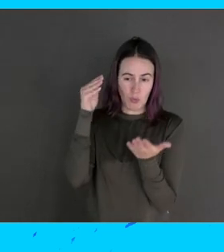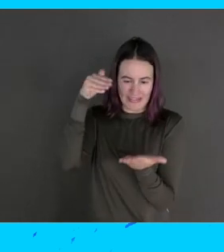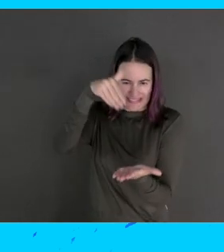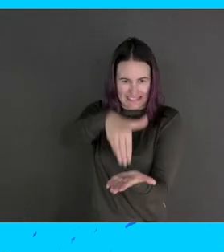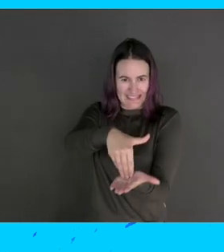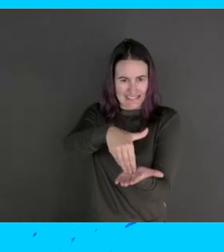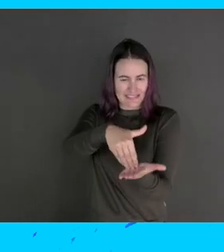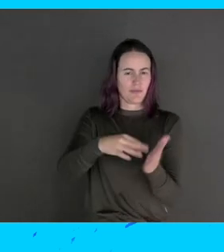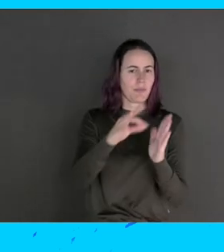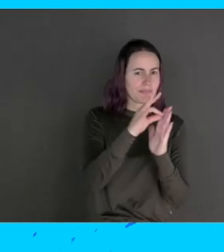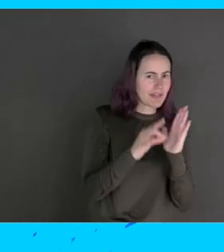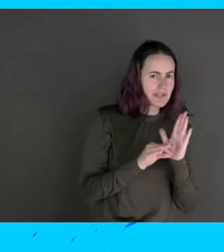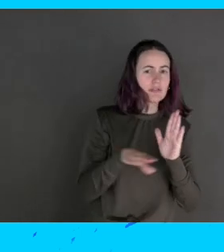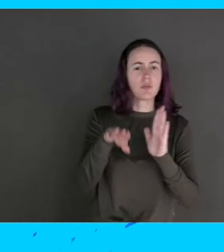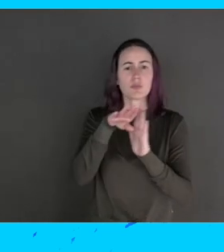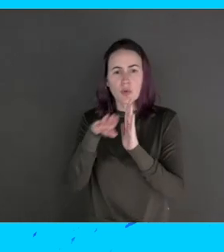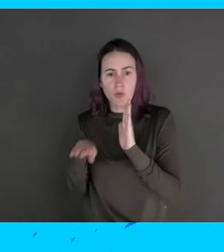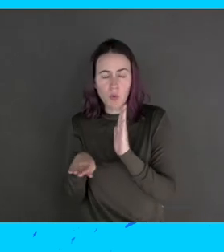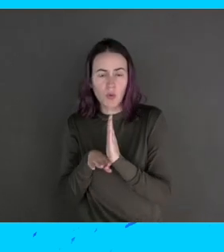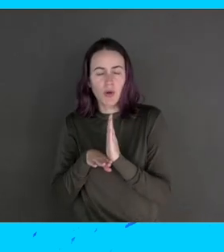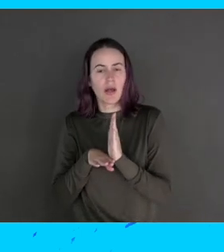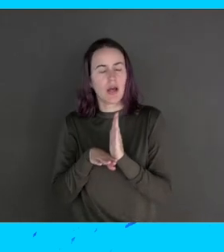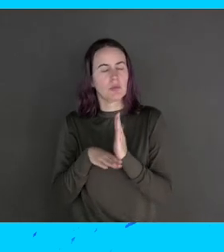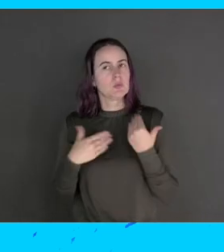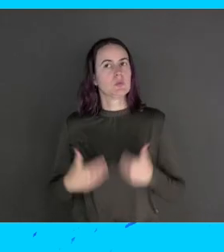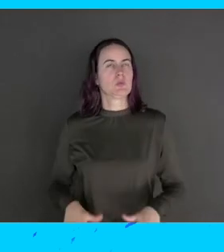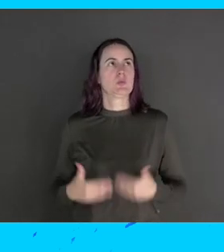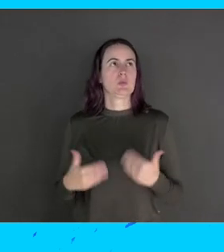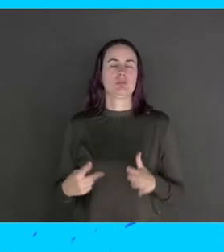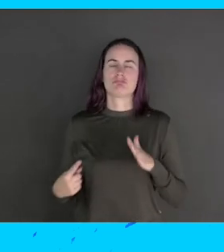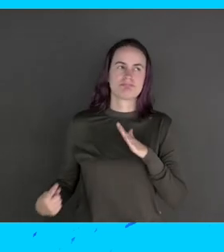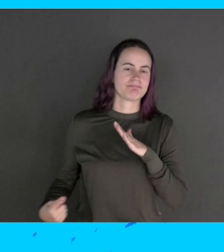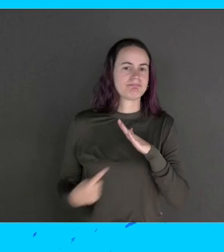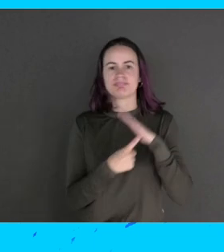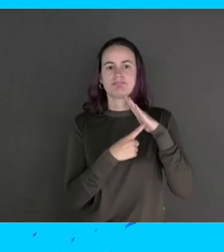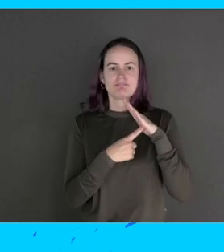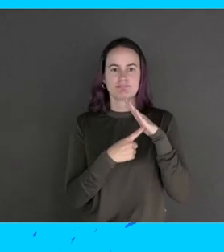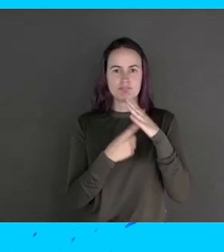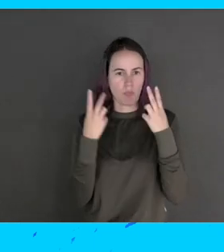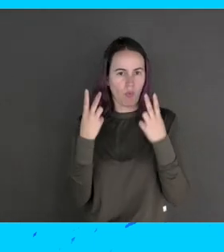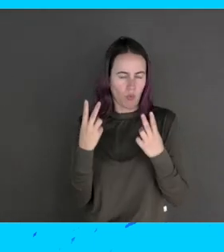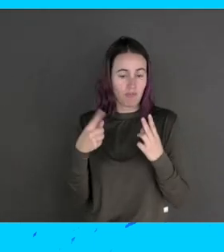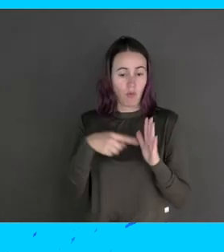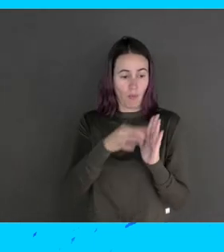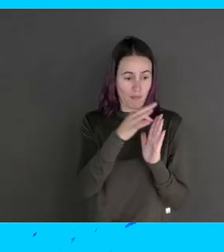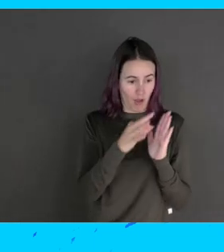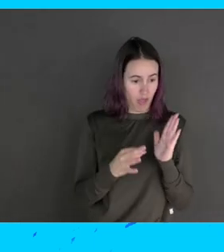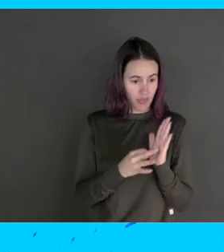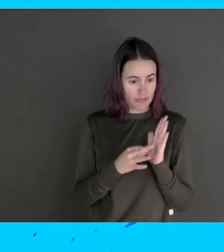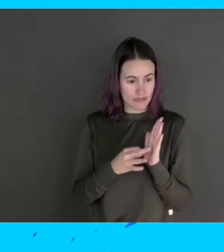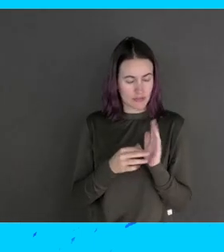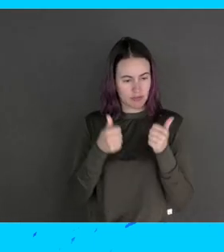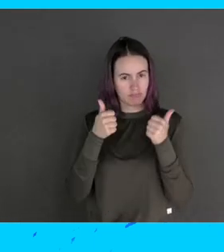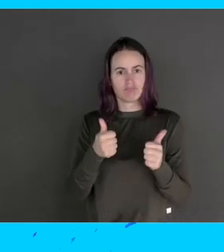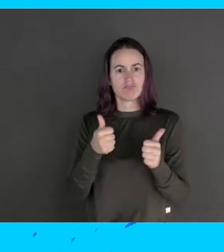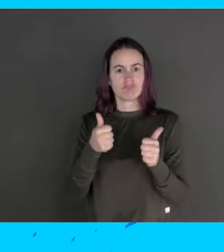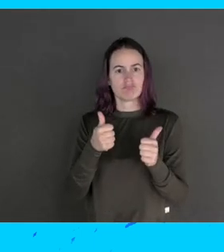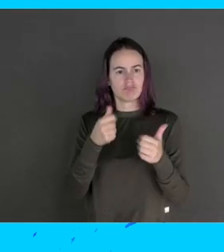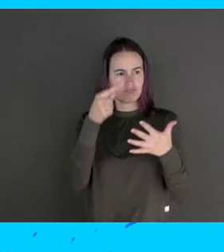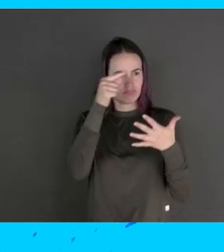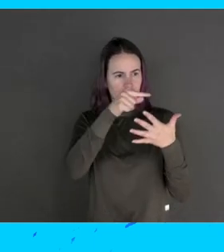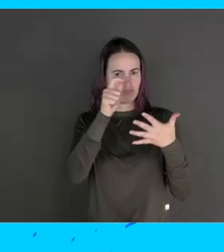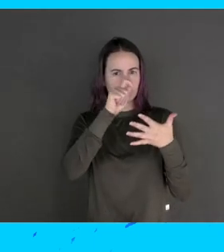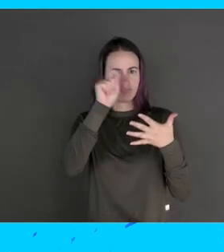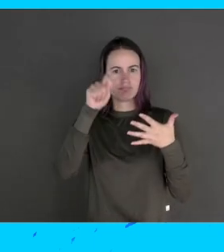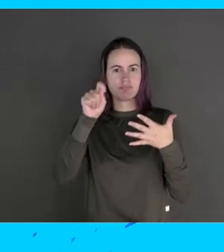and initiatives is critical to ensuring that the outcomes of that program or policy are accomplished, but also that the program or